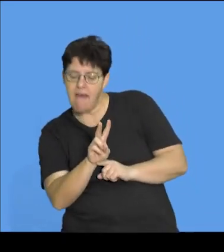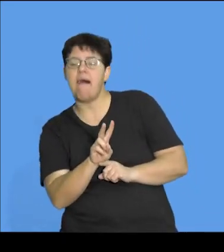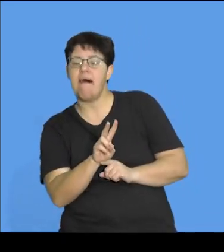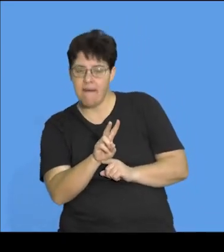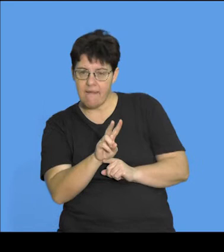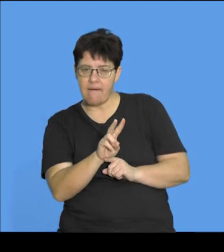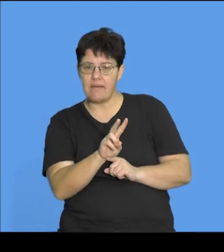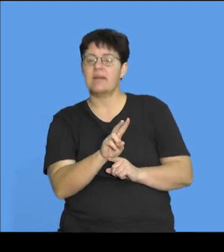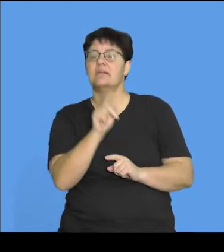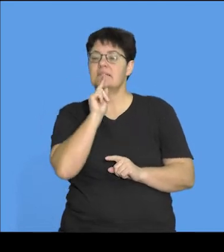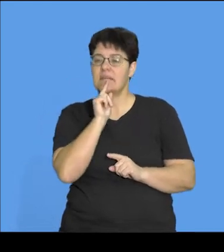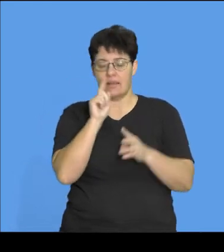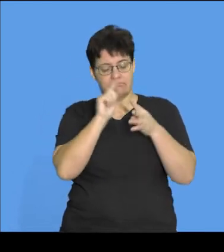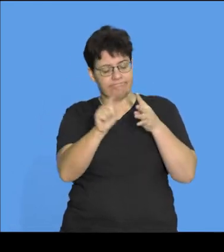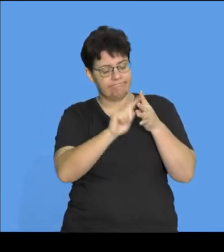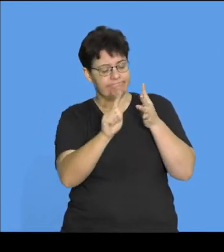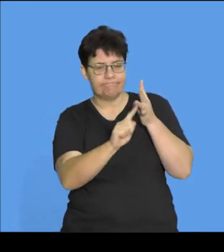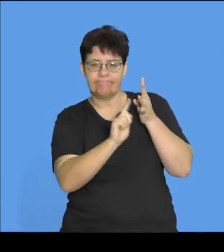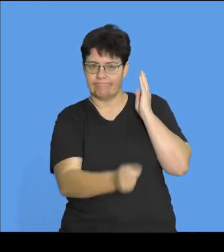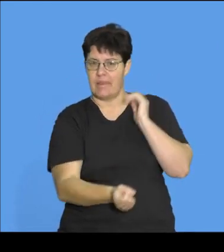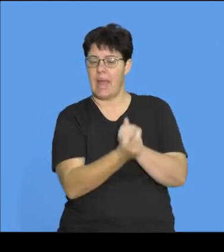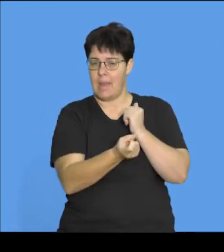a series of events occurring.